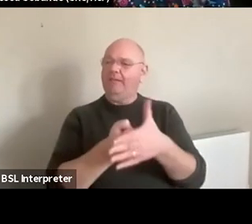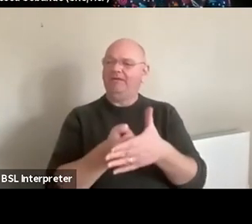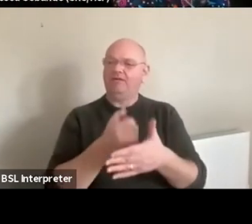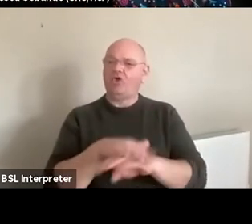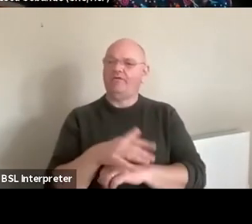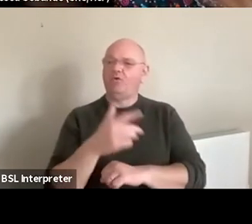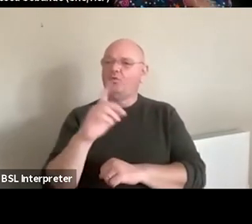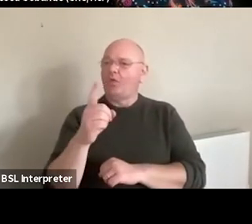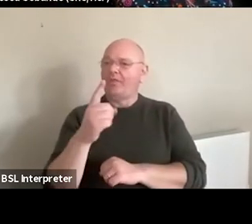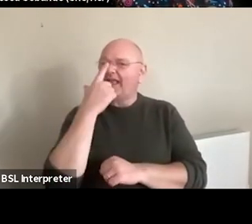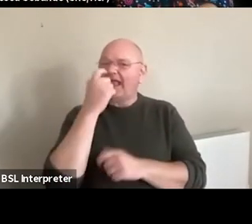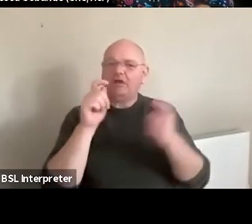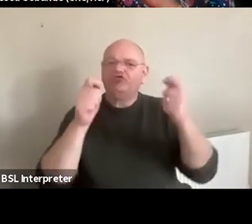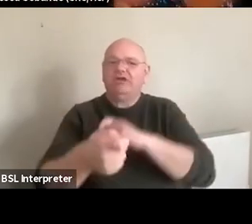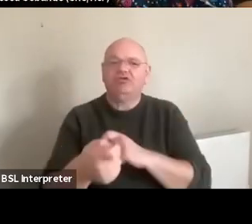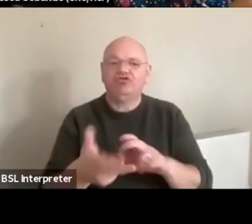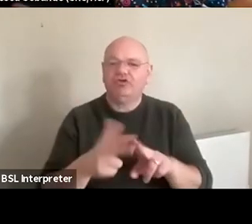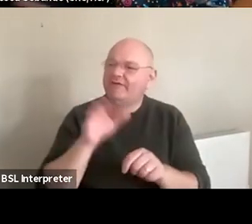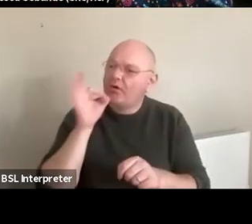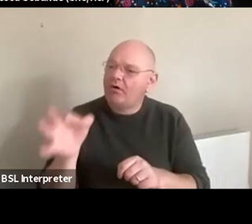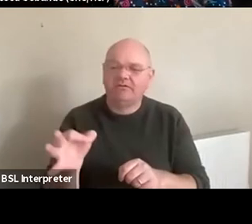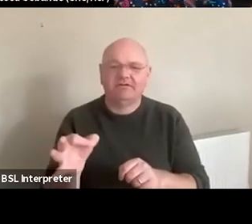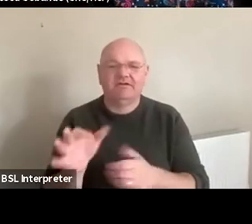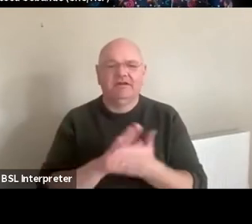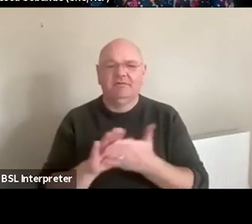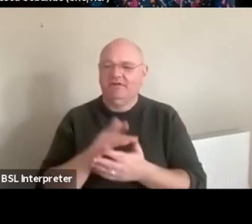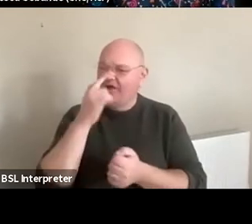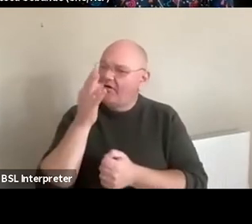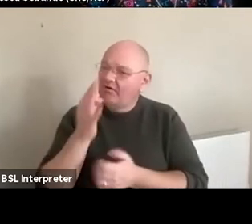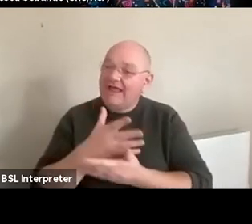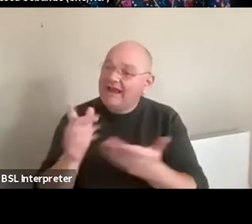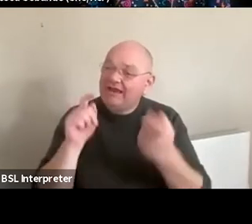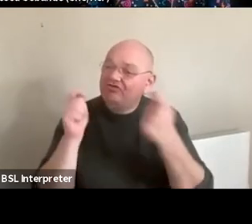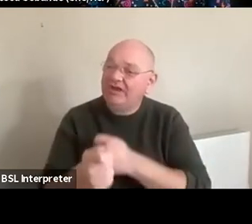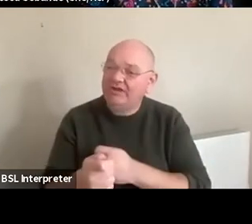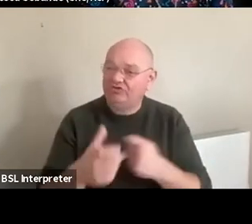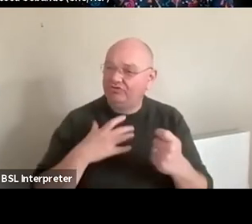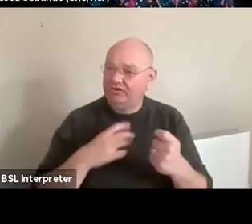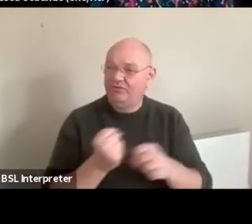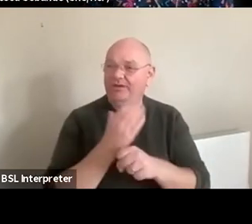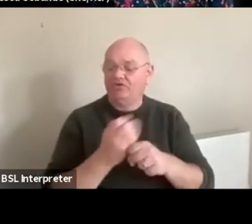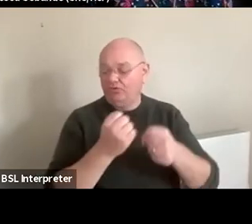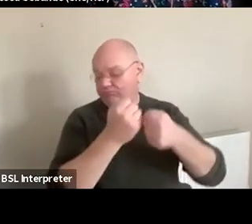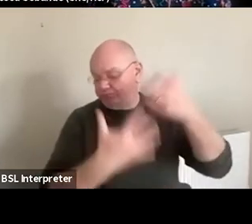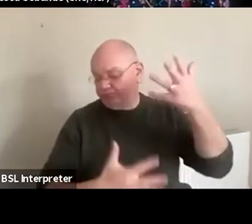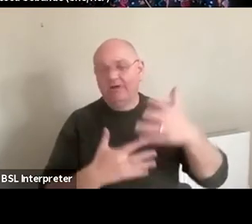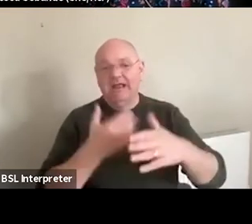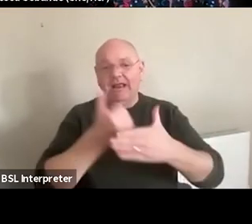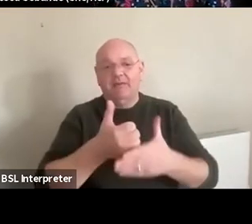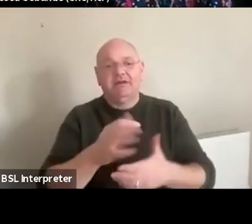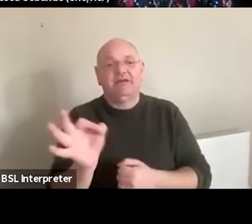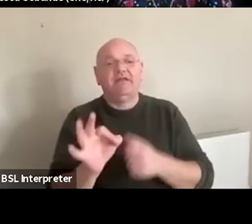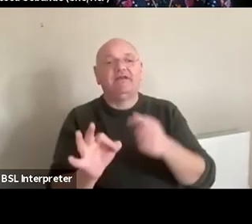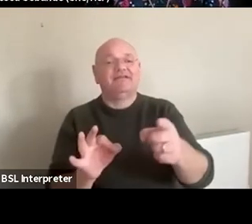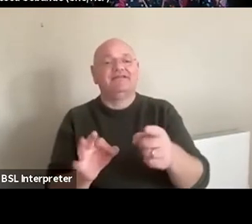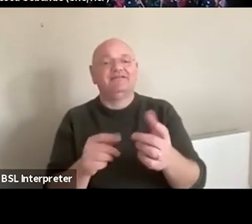what changes they could make if they were asked, you know, you could make any change you want. I absolutely agree, Franya. I'm all about more fun and